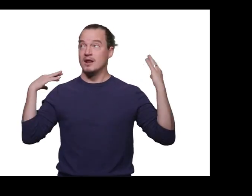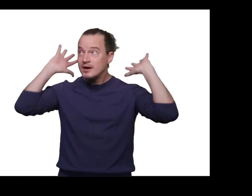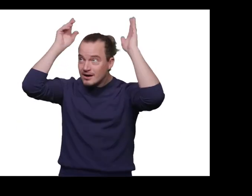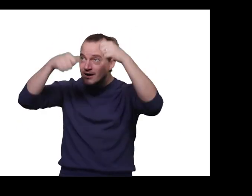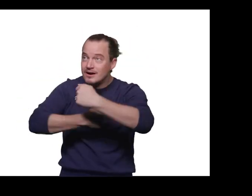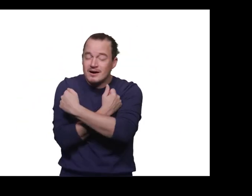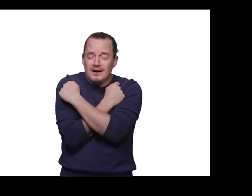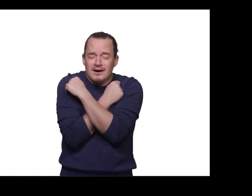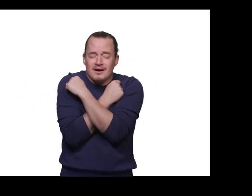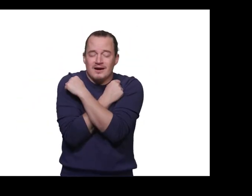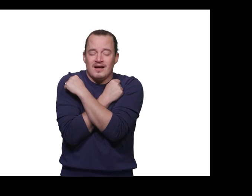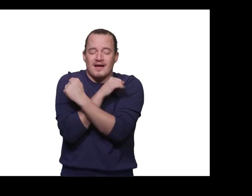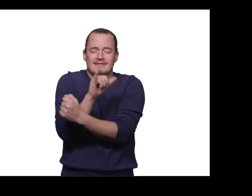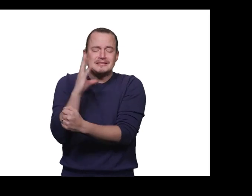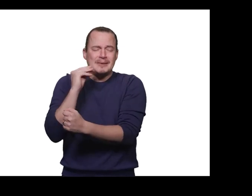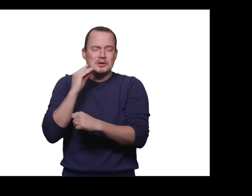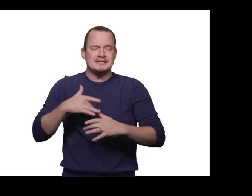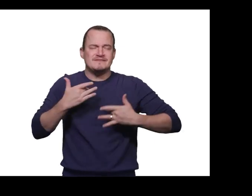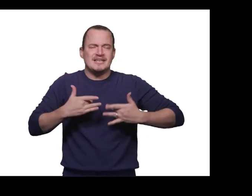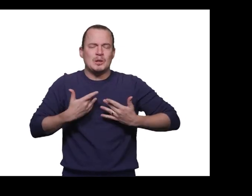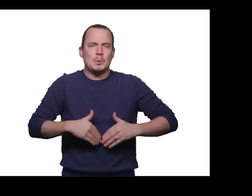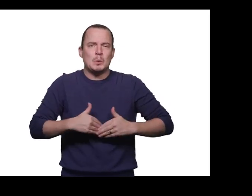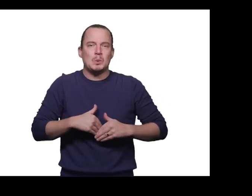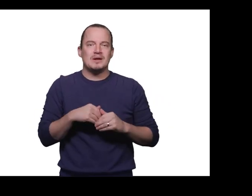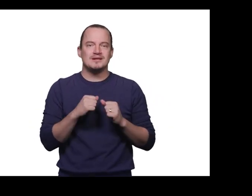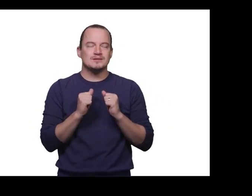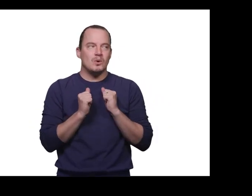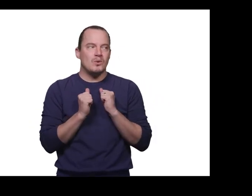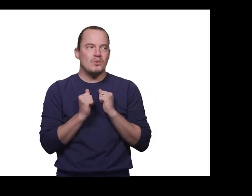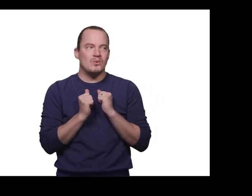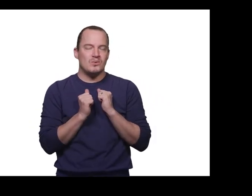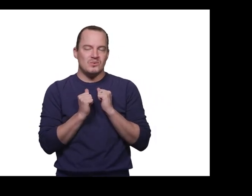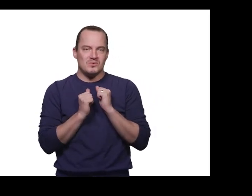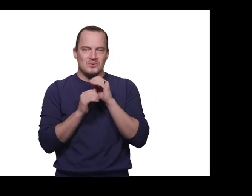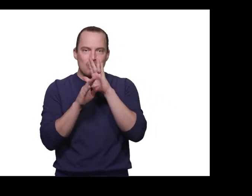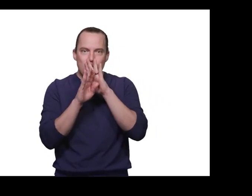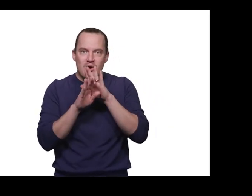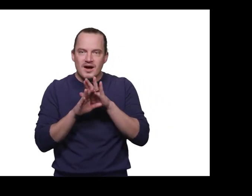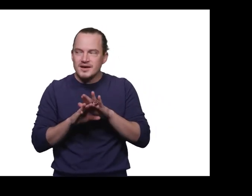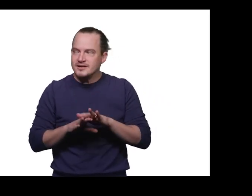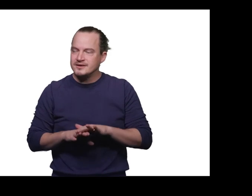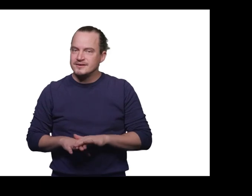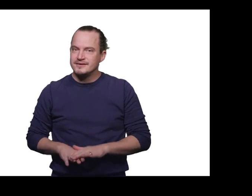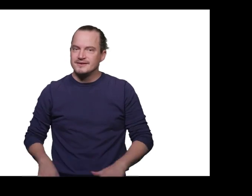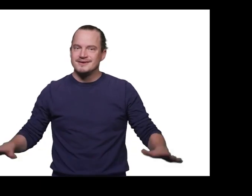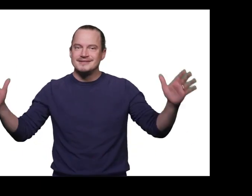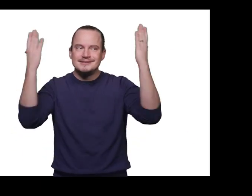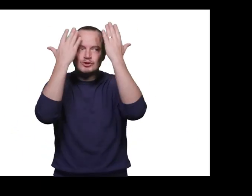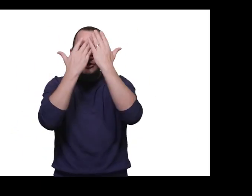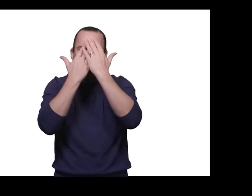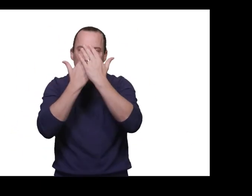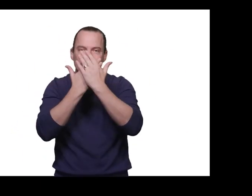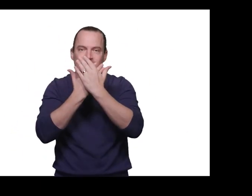that sensory experience. It's cool and quiet and dark. And